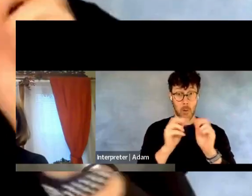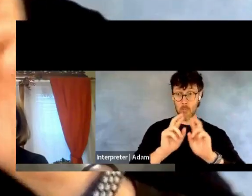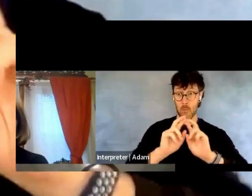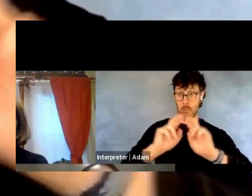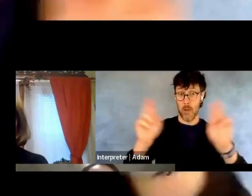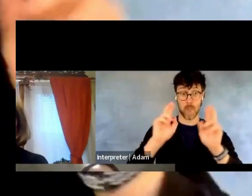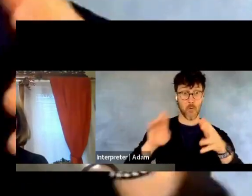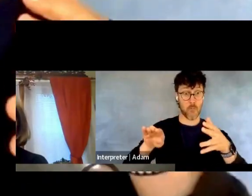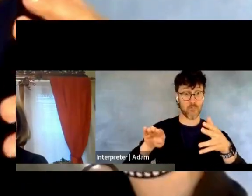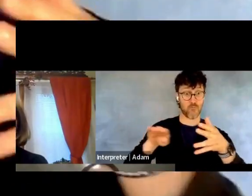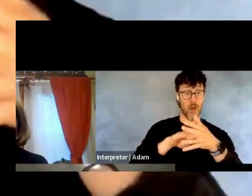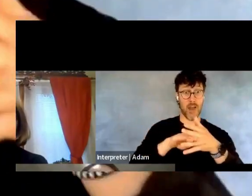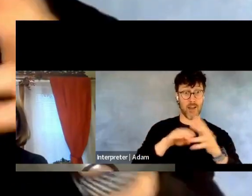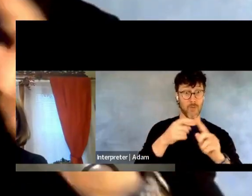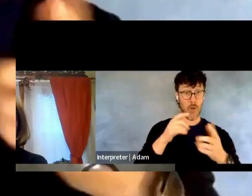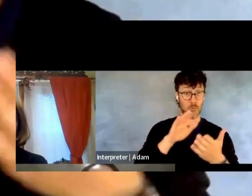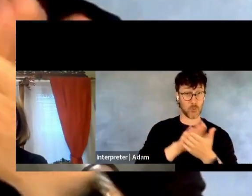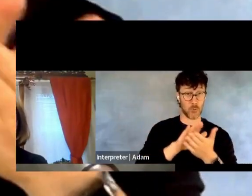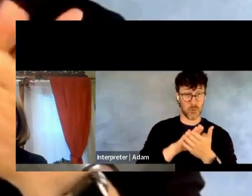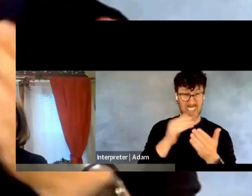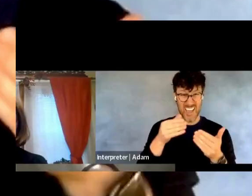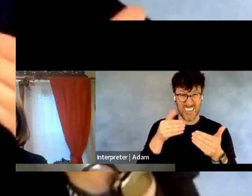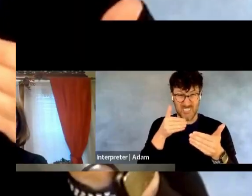upcoming summer vacation.